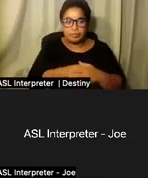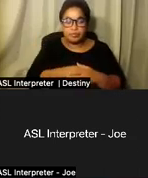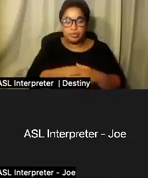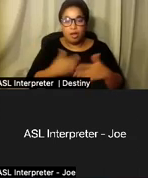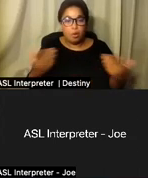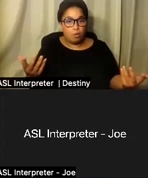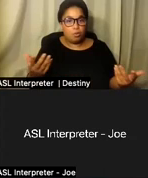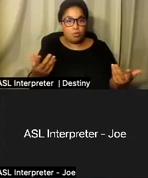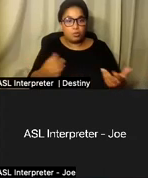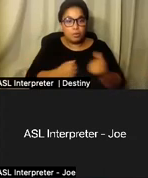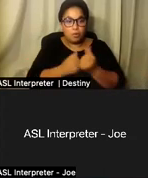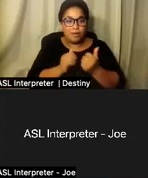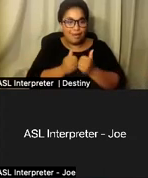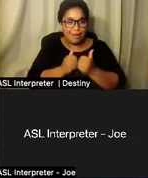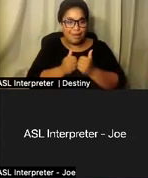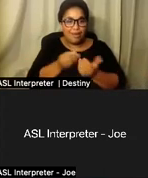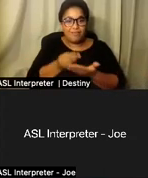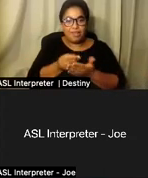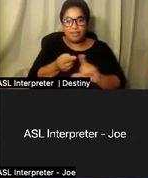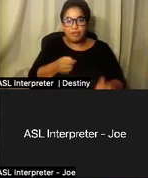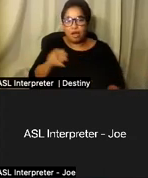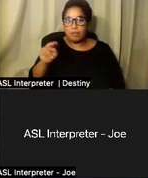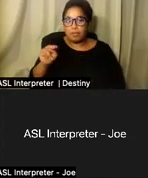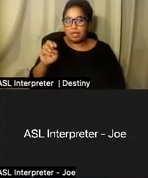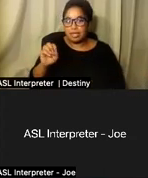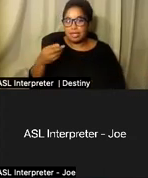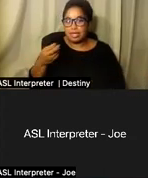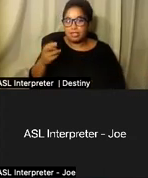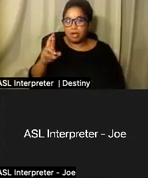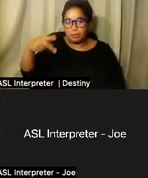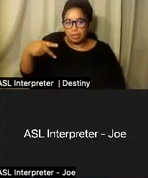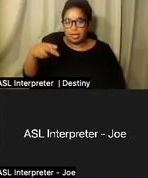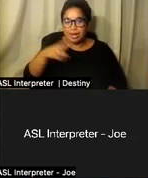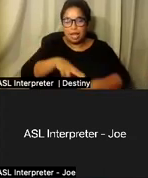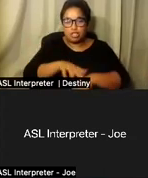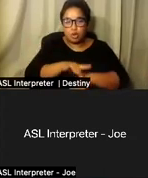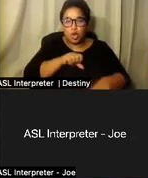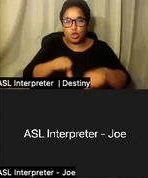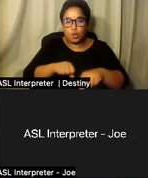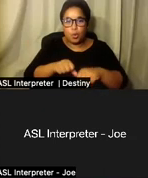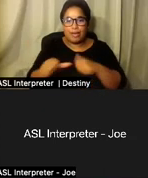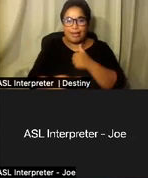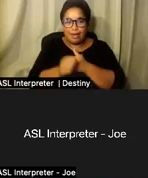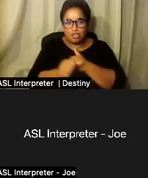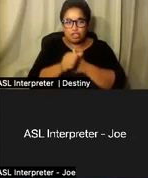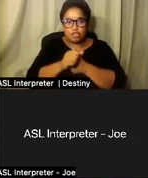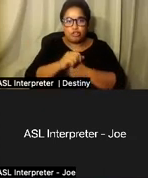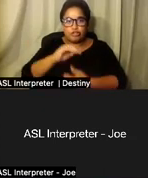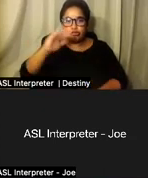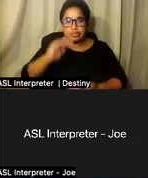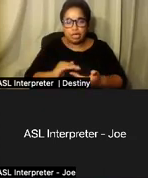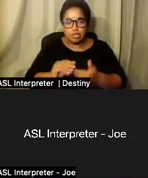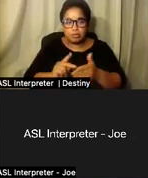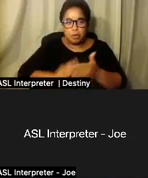we're supported by funding through the National Earthquake Hazards Reduction Program. It's FEMA manages funding that goes to states,